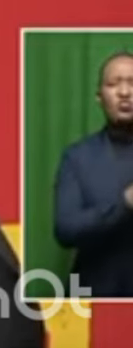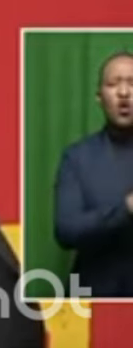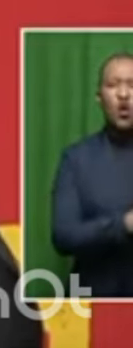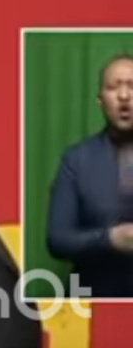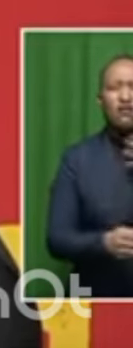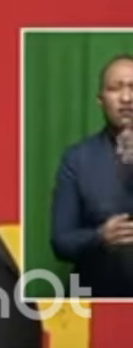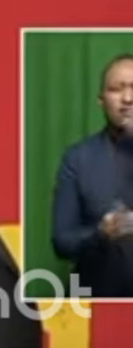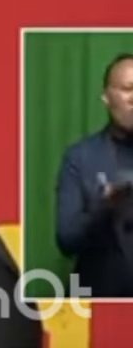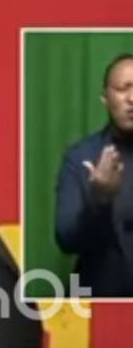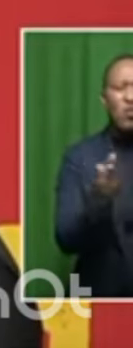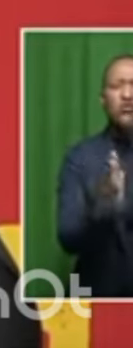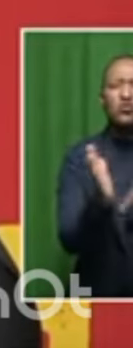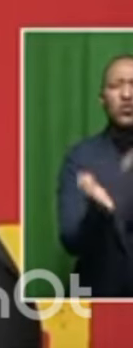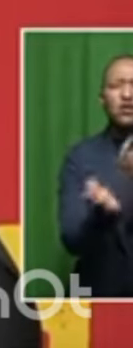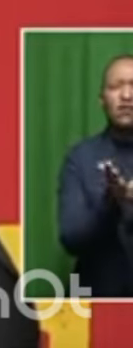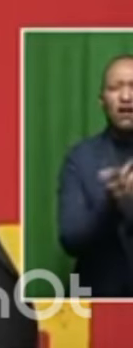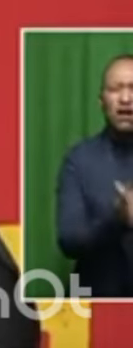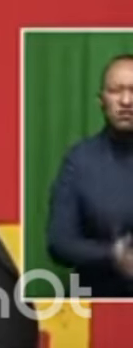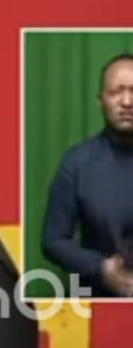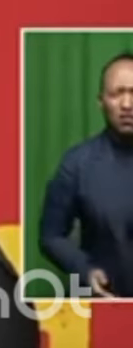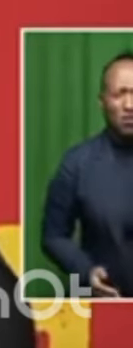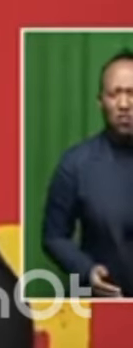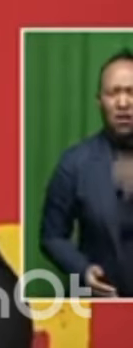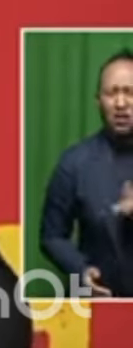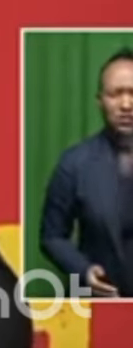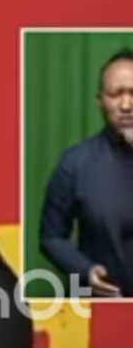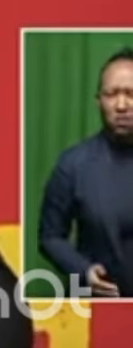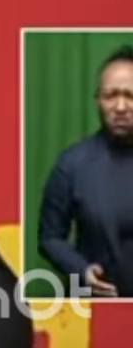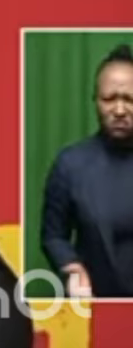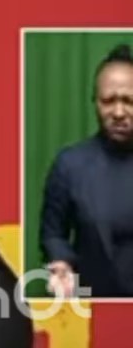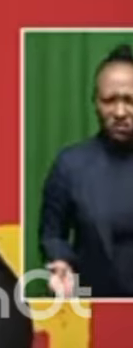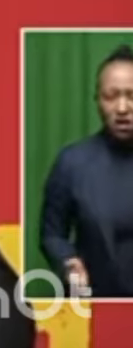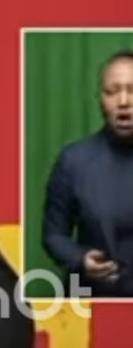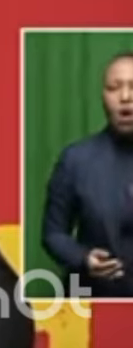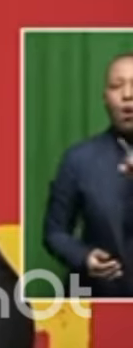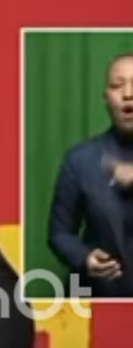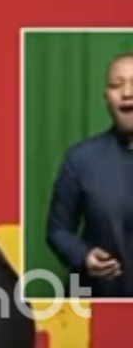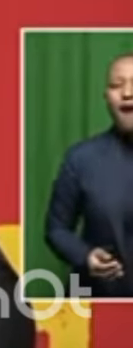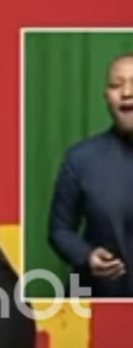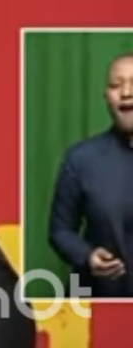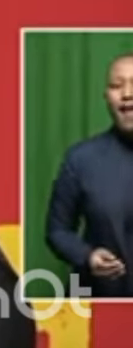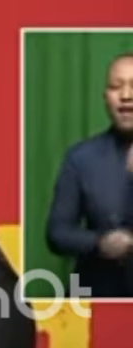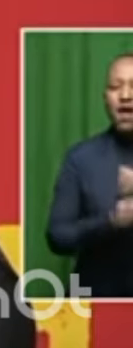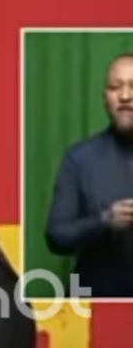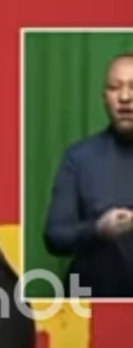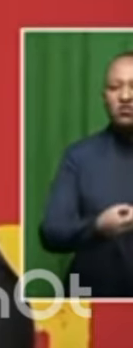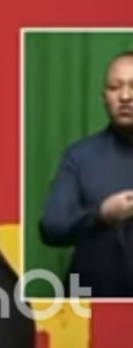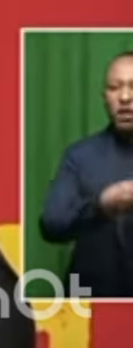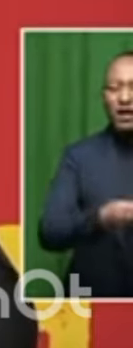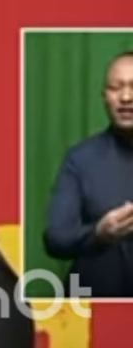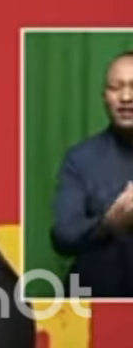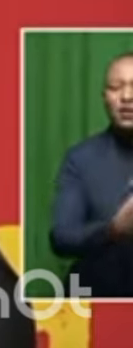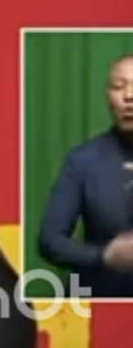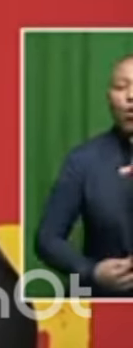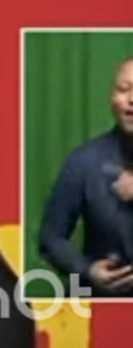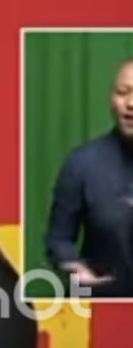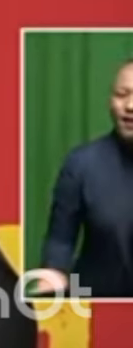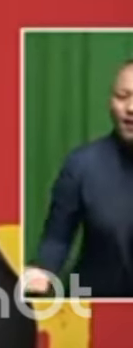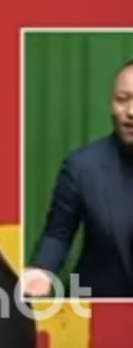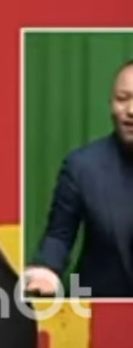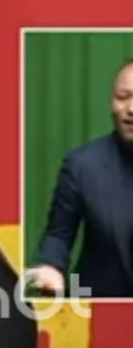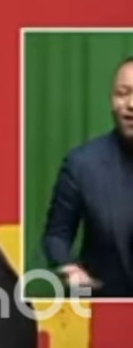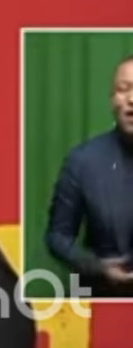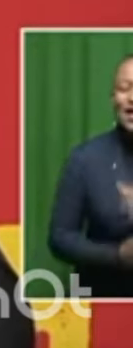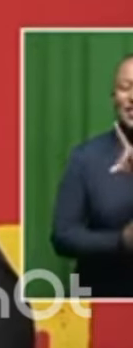Shifua Madozi, the chairman of VBS, he said that EFF and Malema, they received